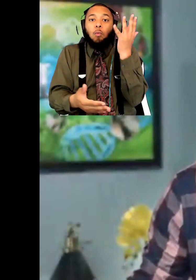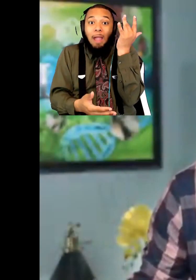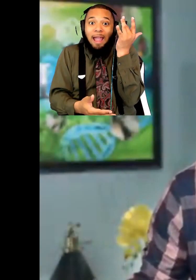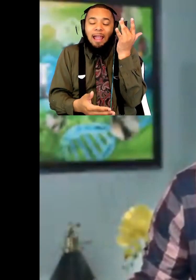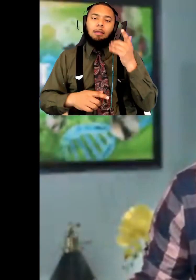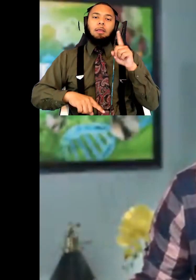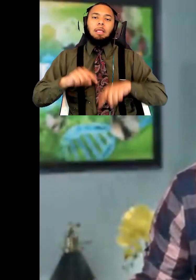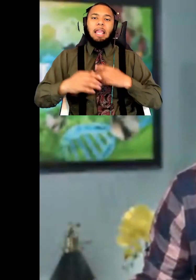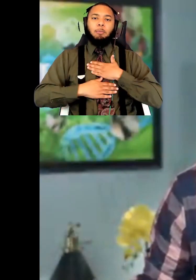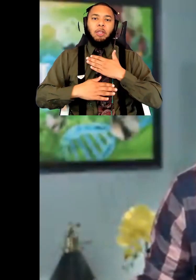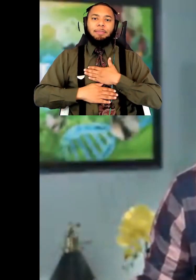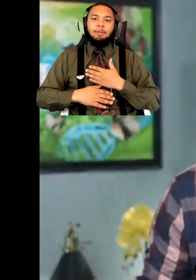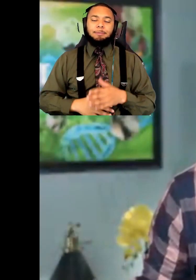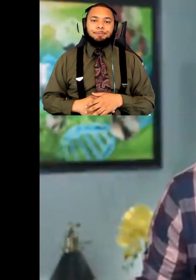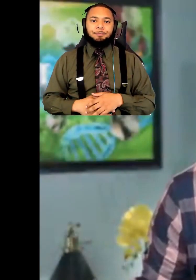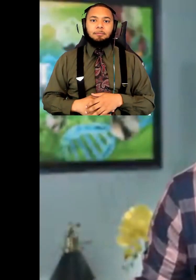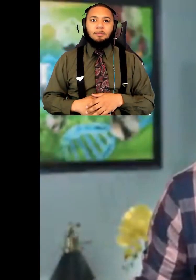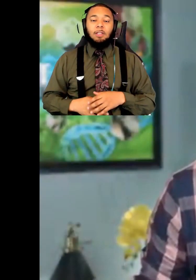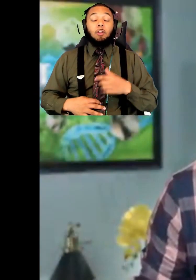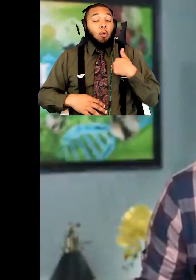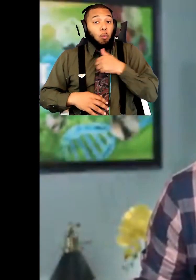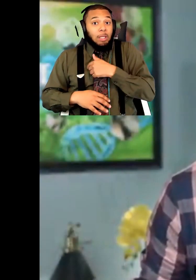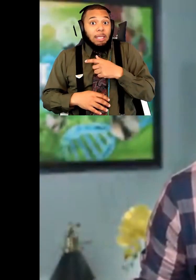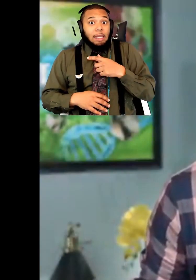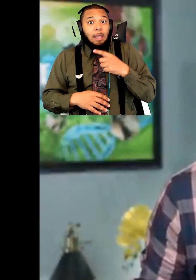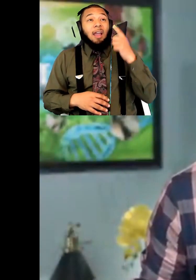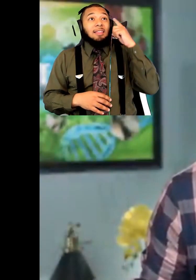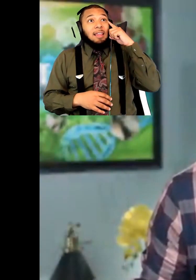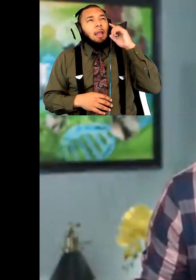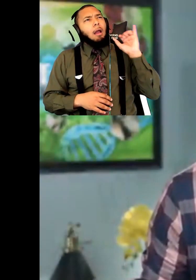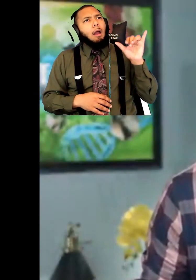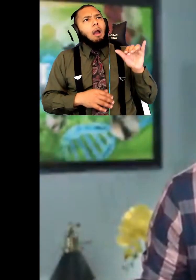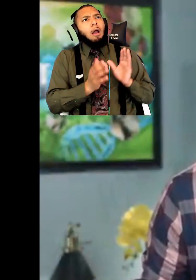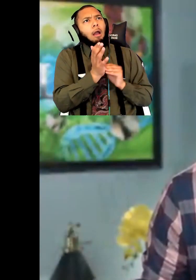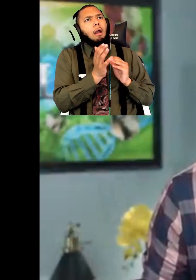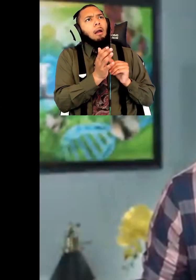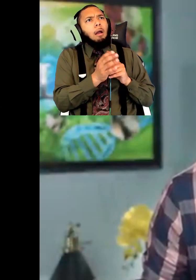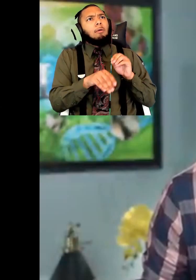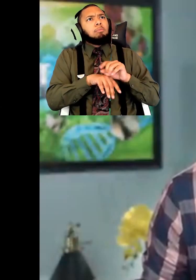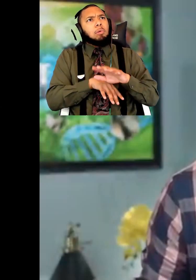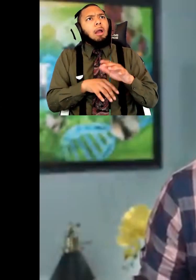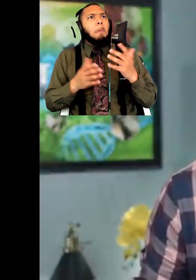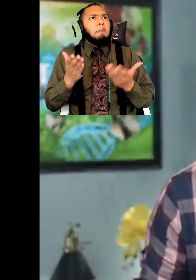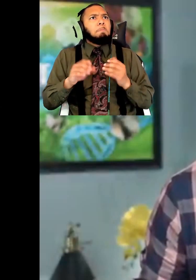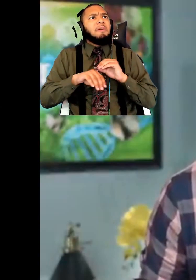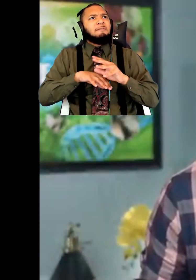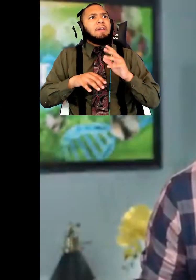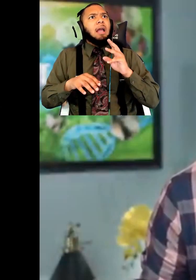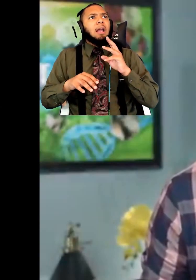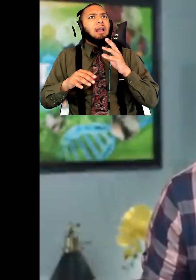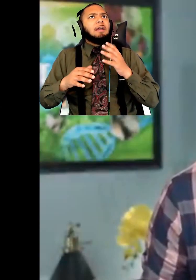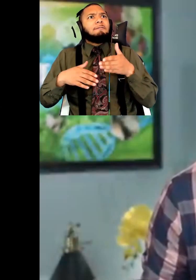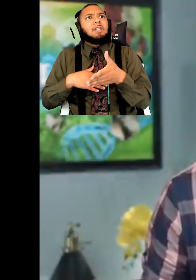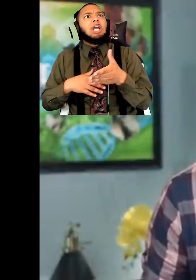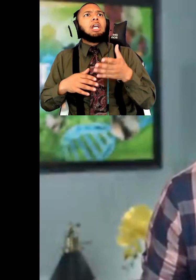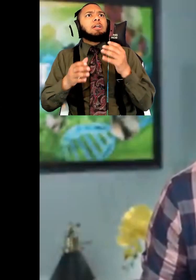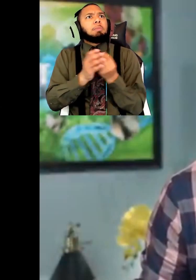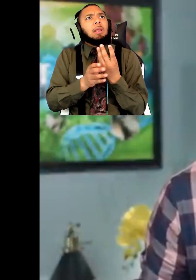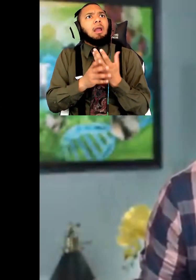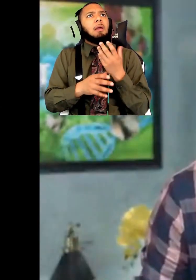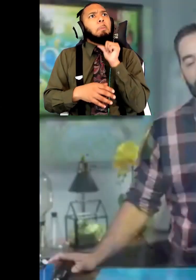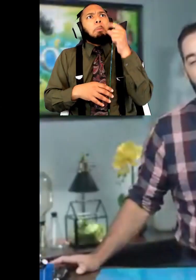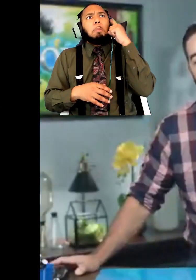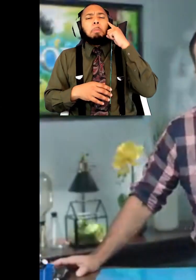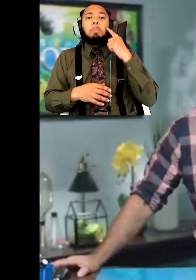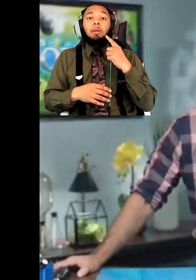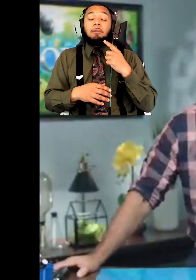Right? So, like I said, that's one of those things we don't think about, but detergents and soaps and those types of things, they find their way into our water supplies